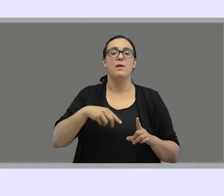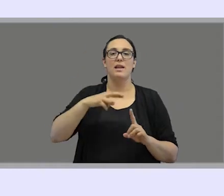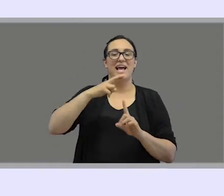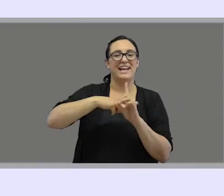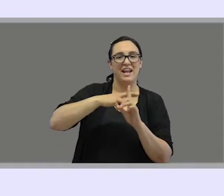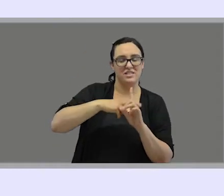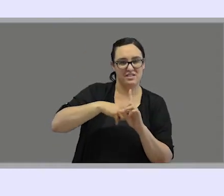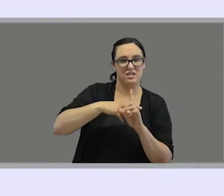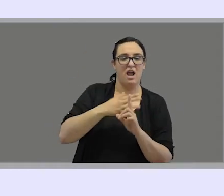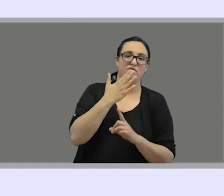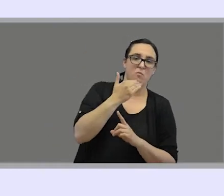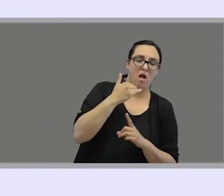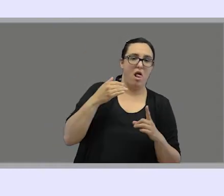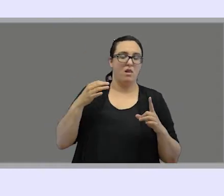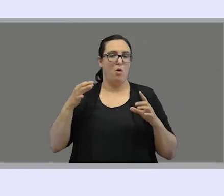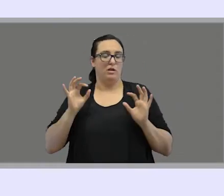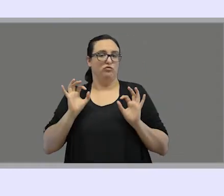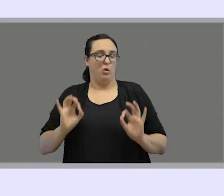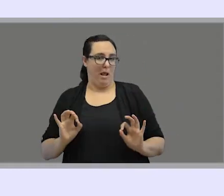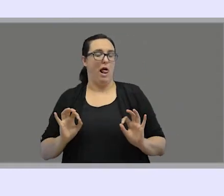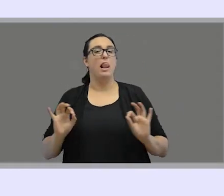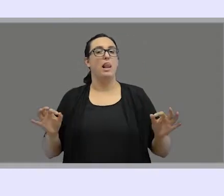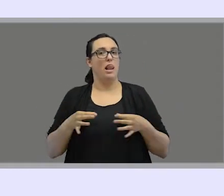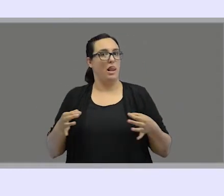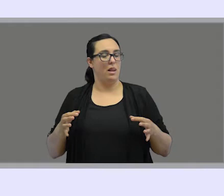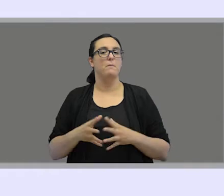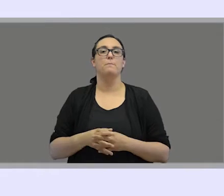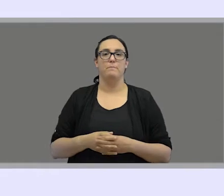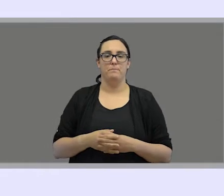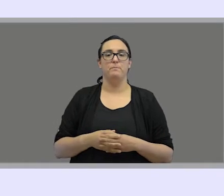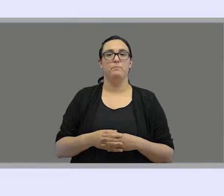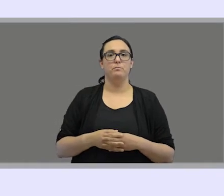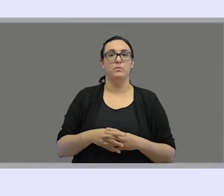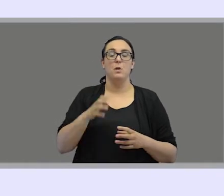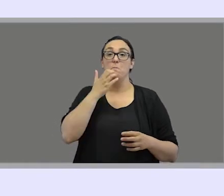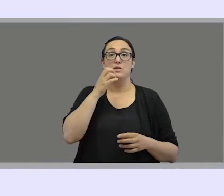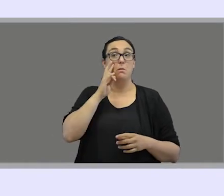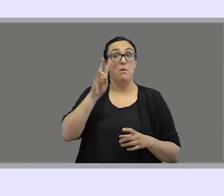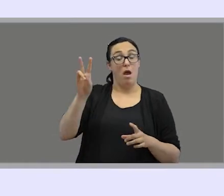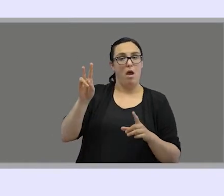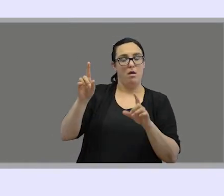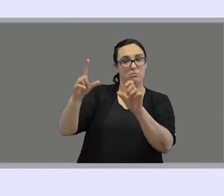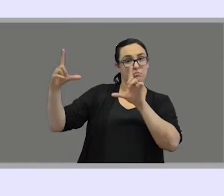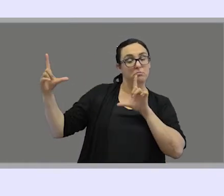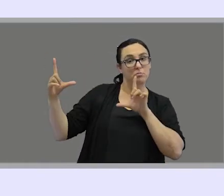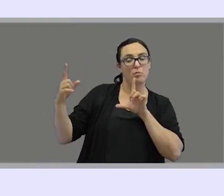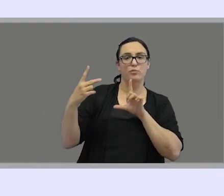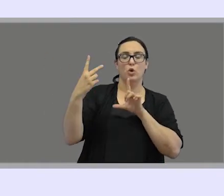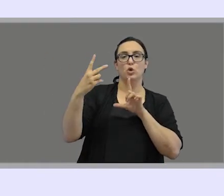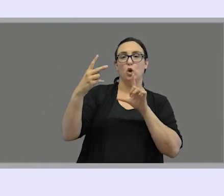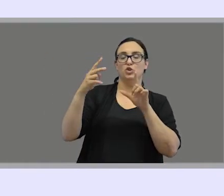different registers. So, for example, in this slide, you can see two